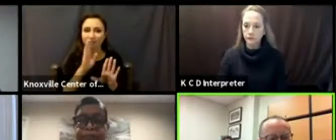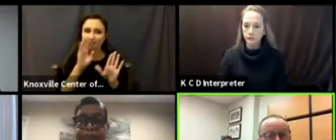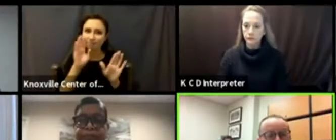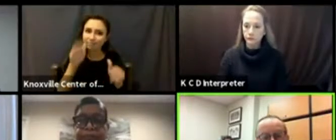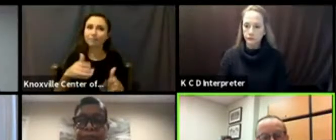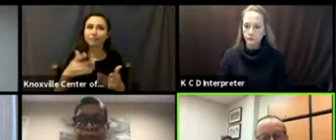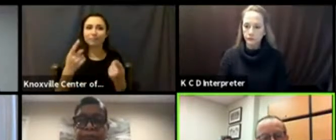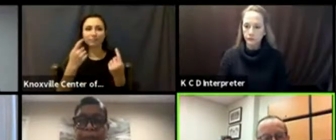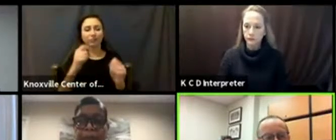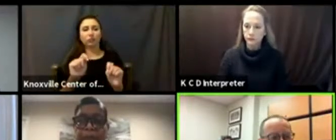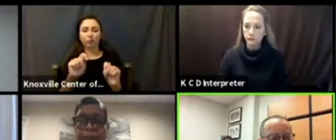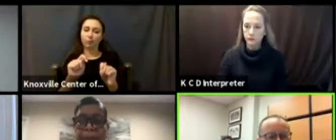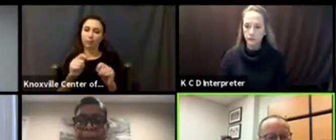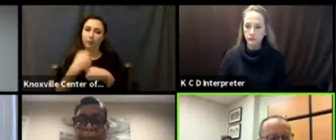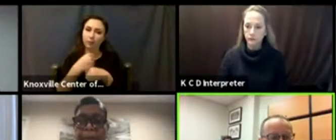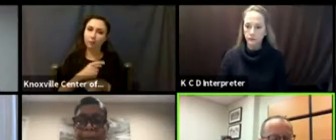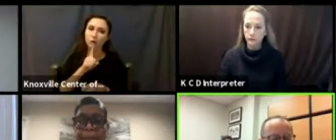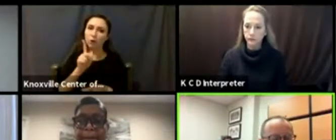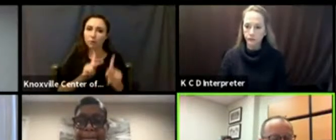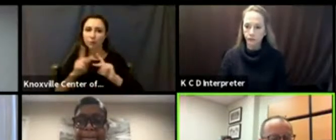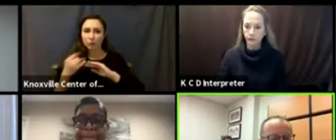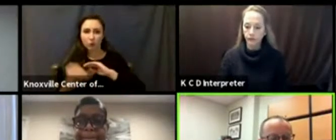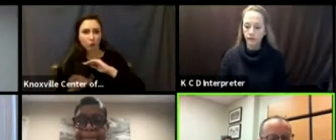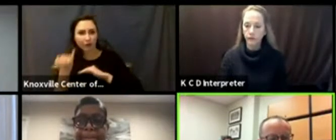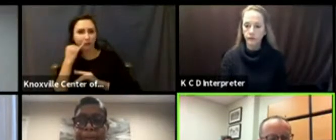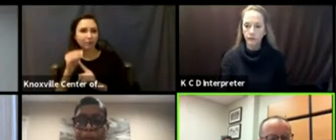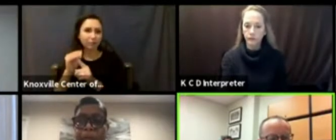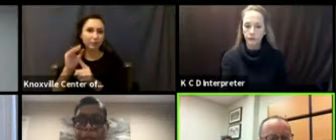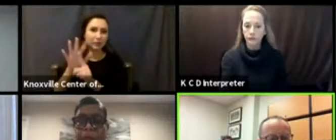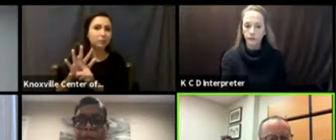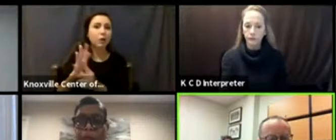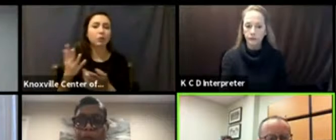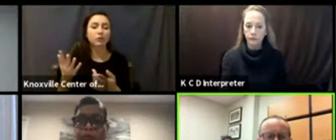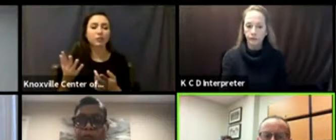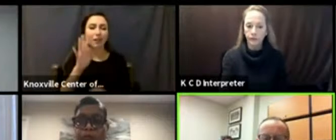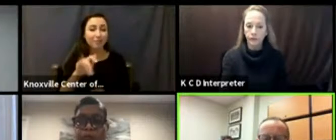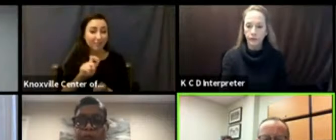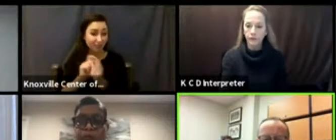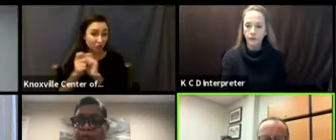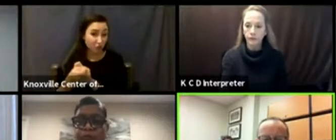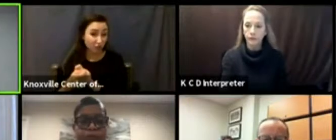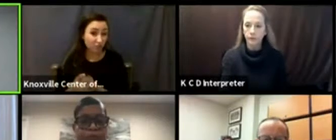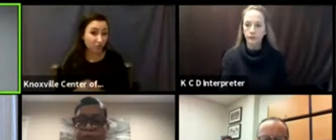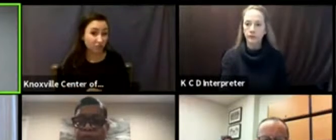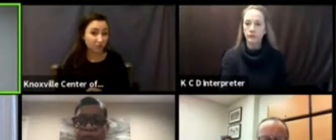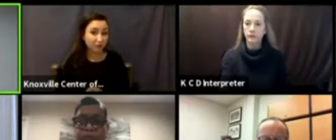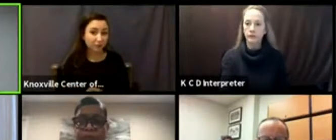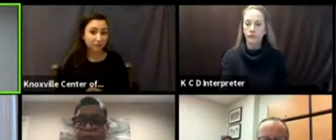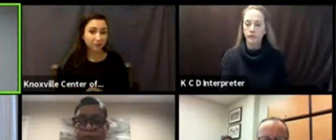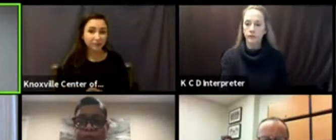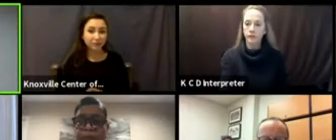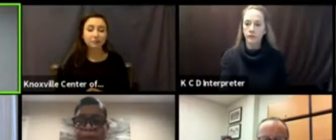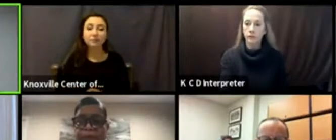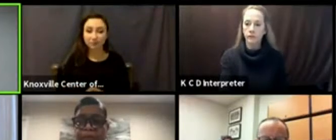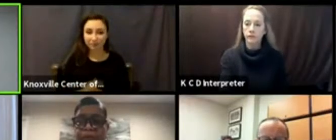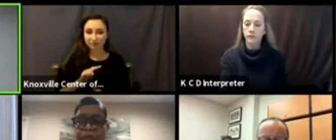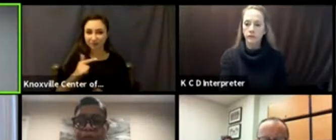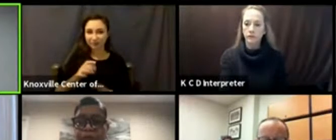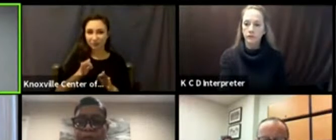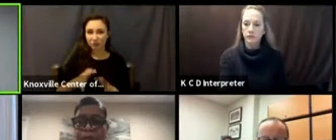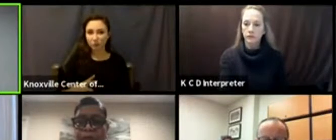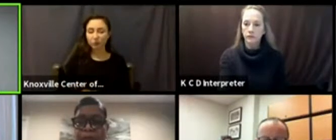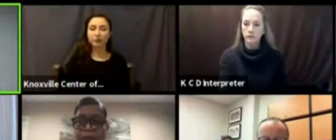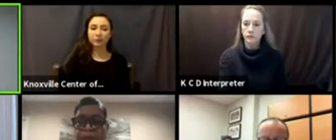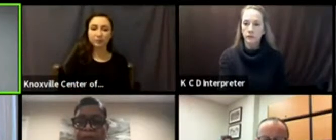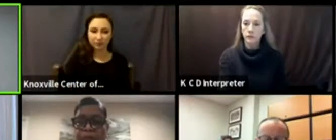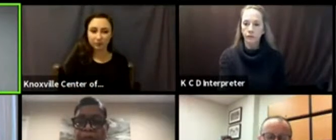know, being quarantined if they've been exposed, et cetera. And so has that changed? Well, I'll let Lisa talk about what the schools are going to continue to